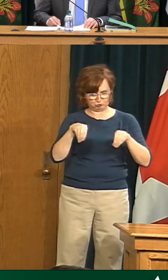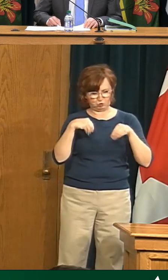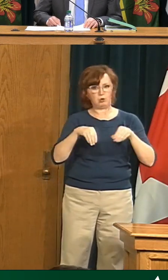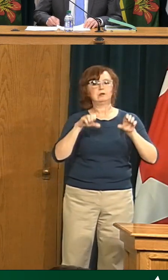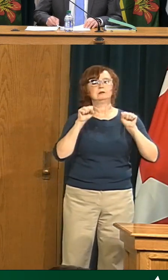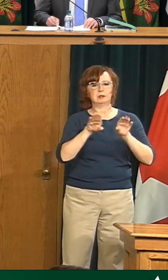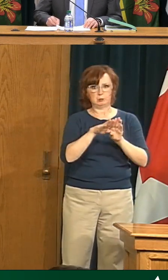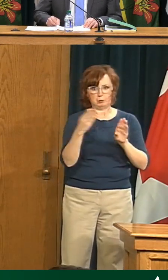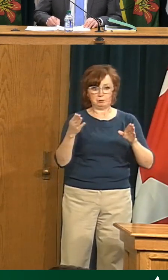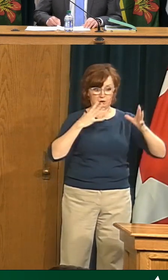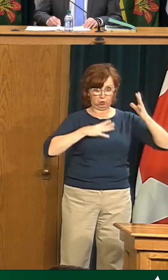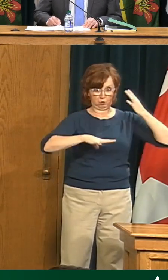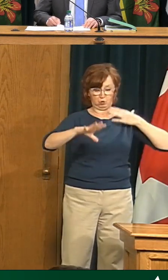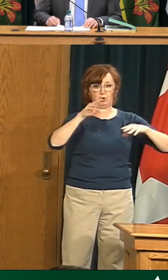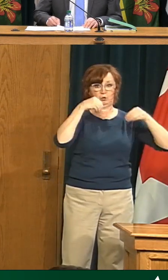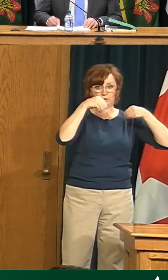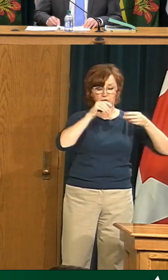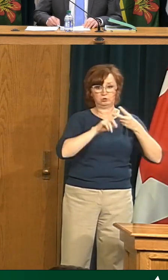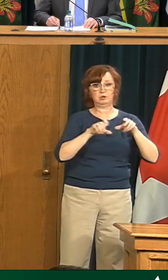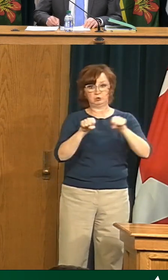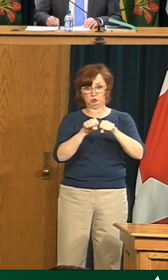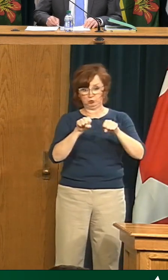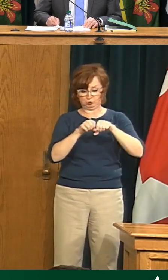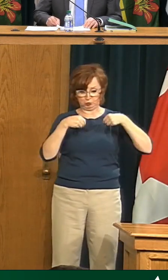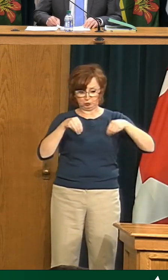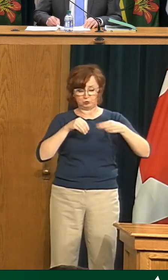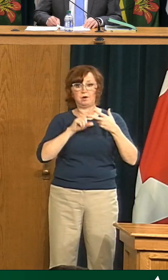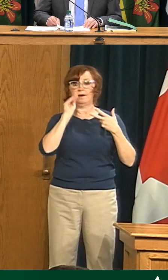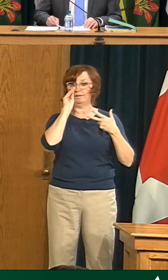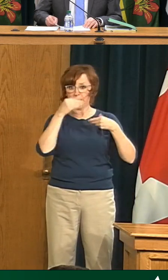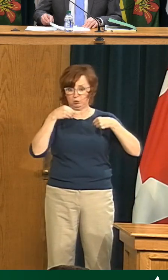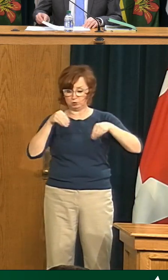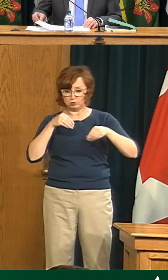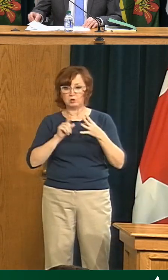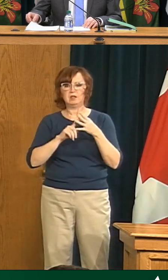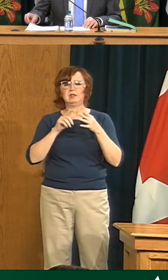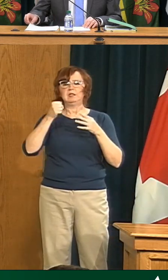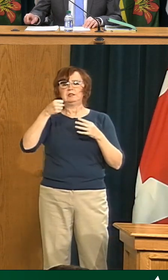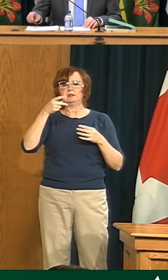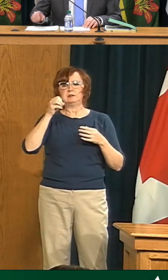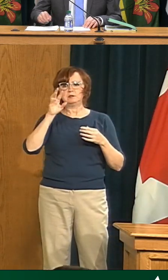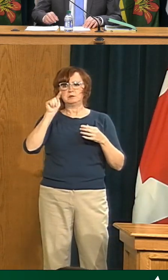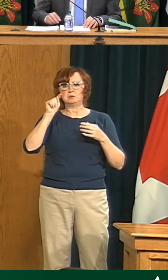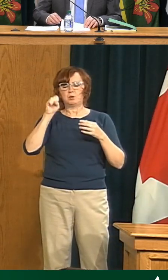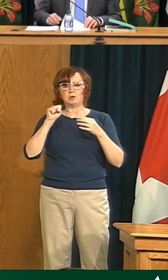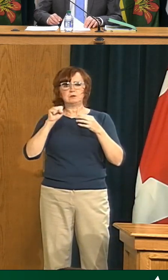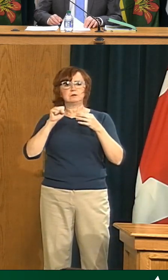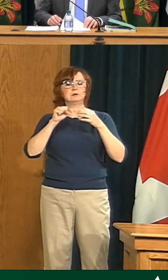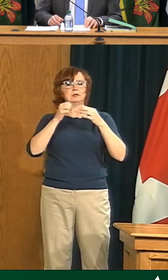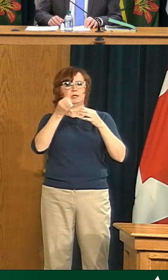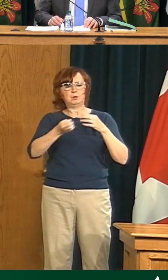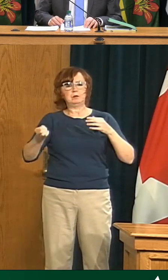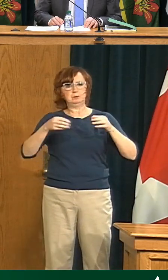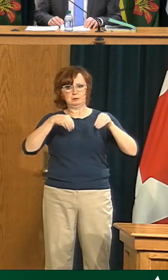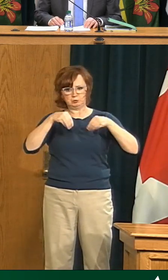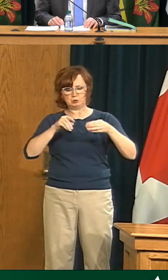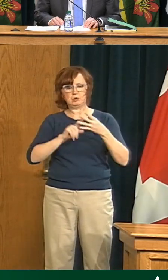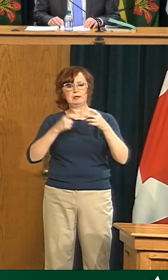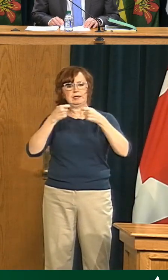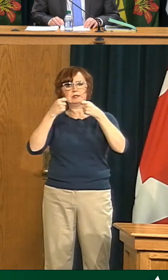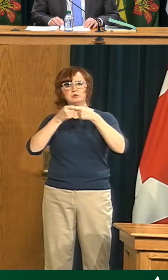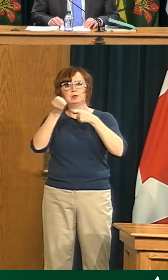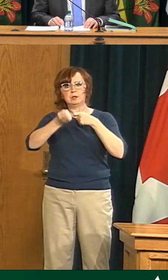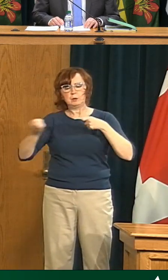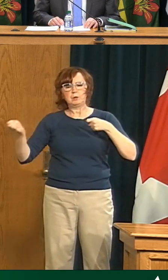stores including clothing stores, shoe stores, flower shops, sporting goods stores, and electronic stores. Personal